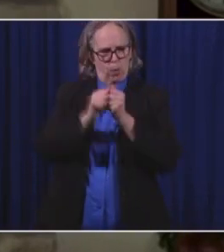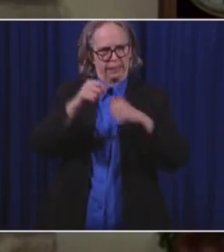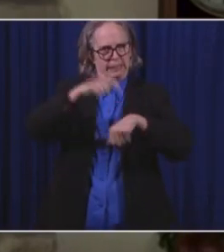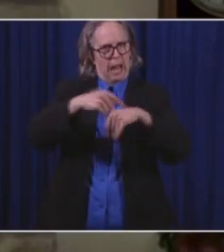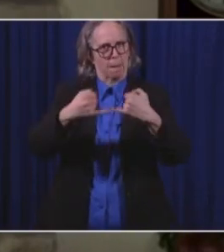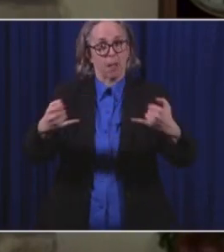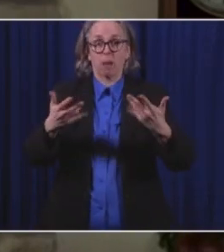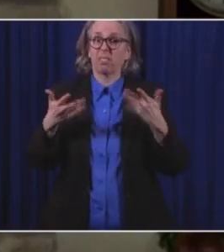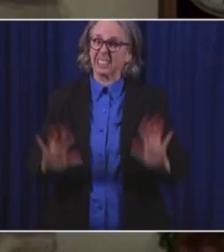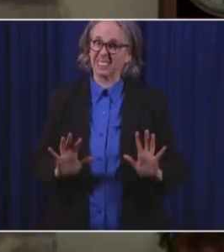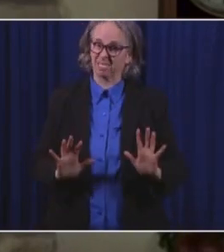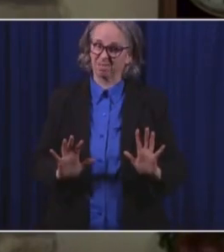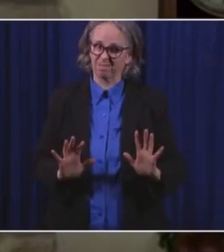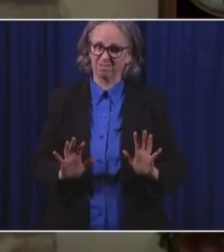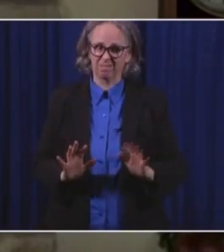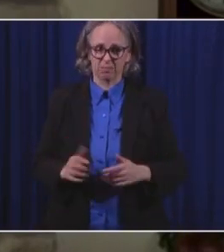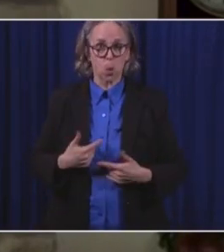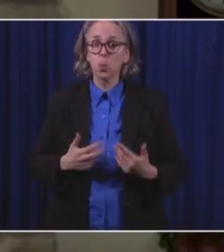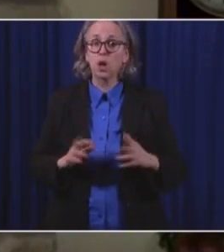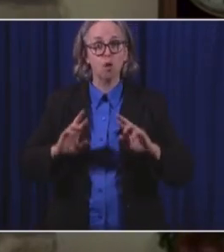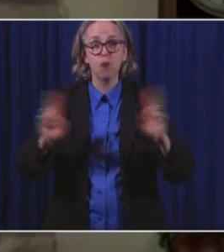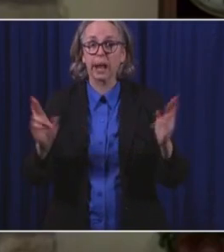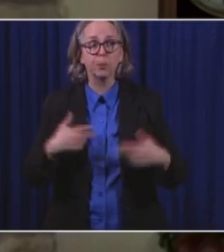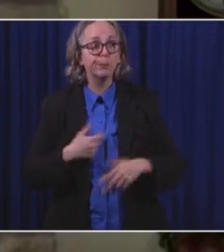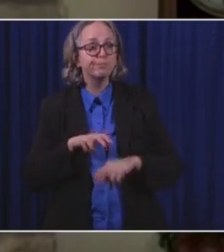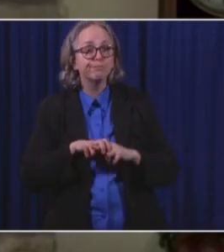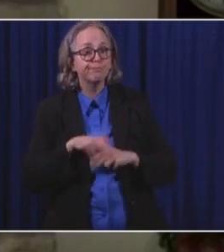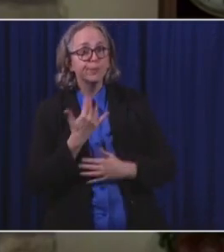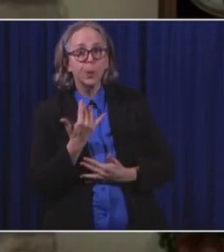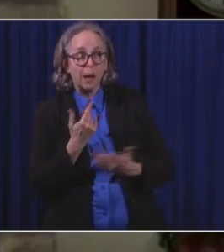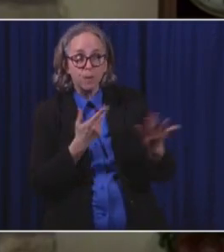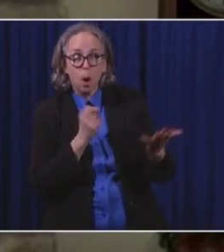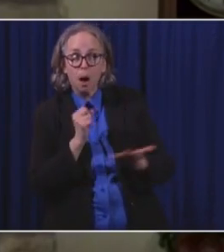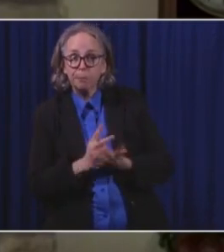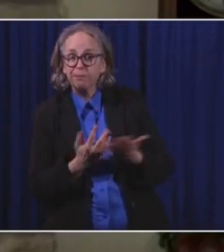We're anxious to go. We're waiting for the approval, waiting for them to be shipped.